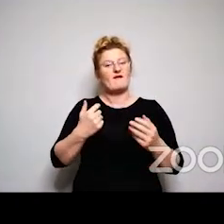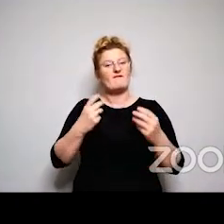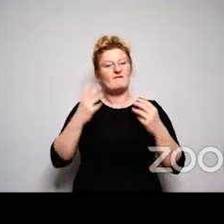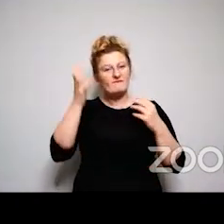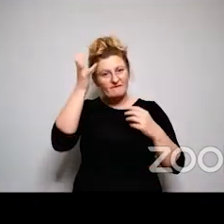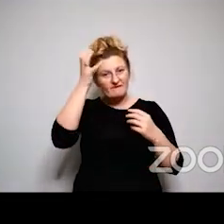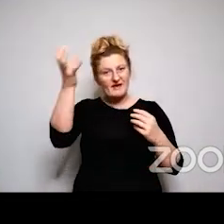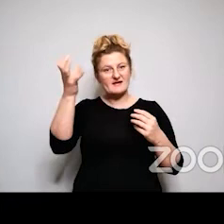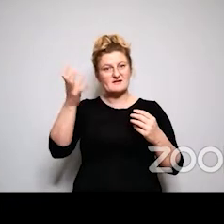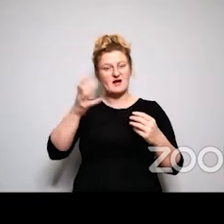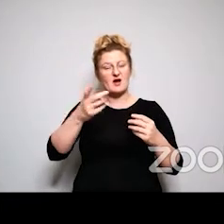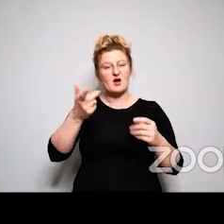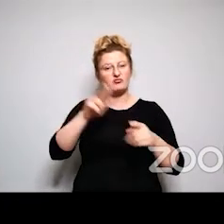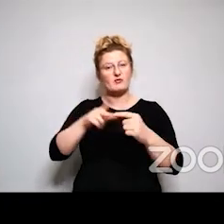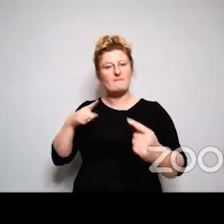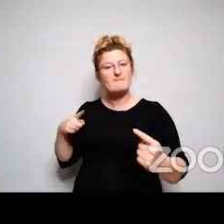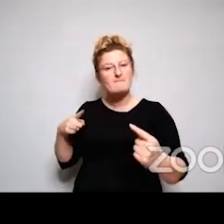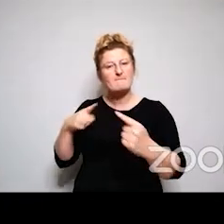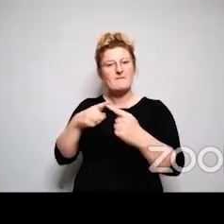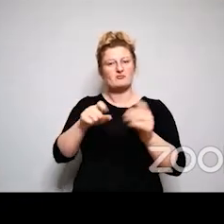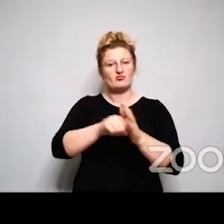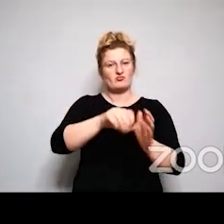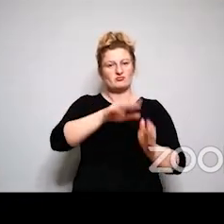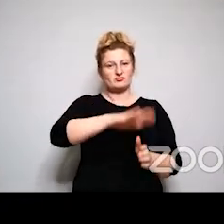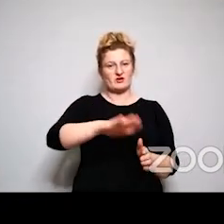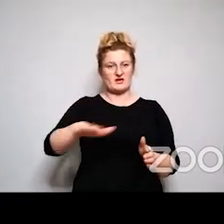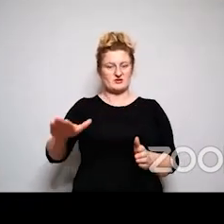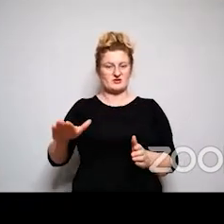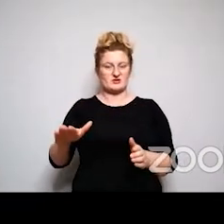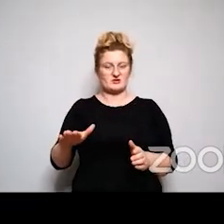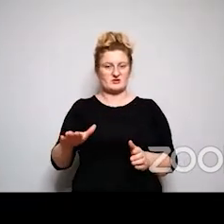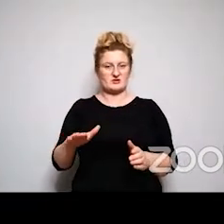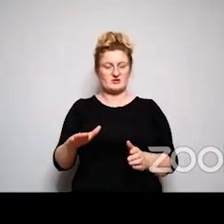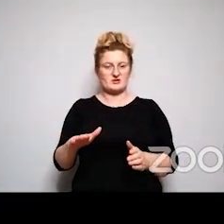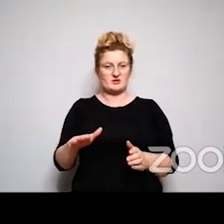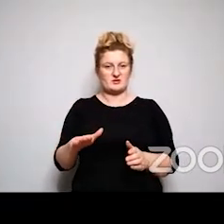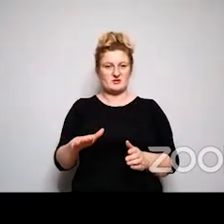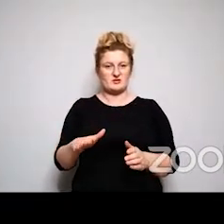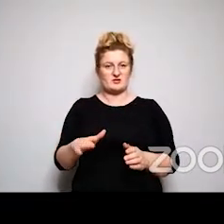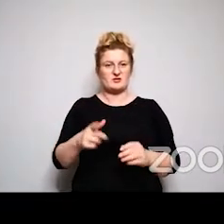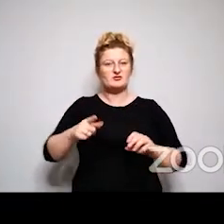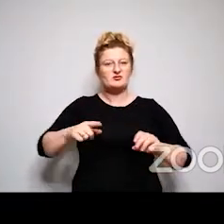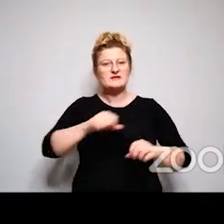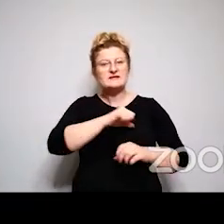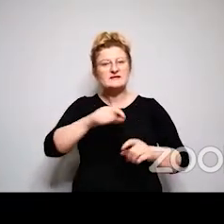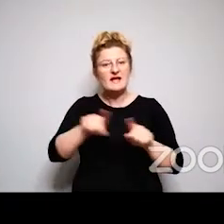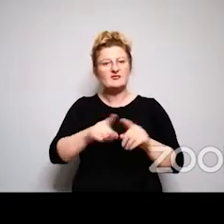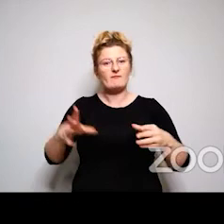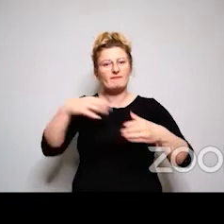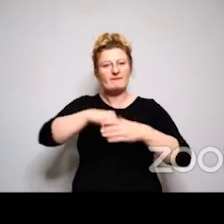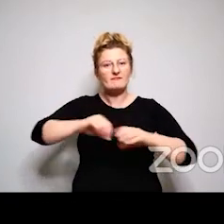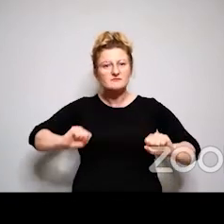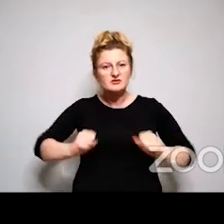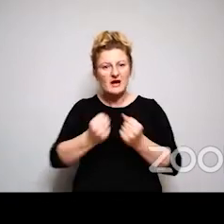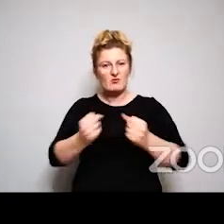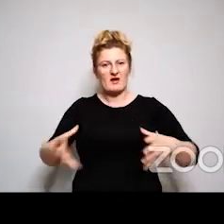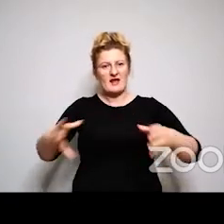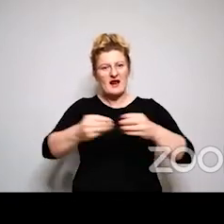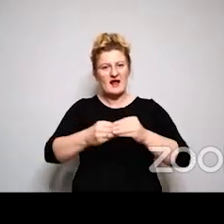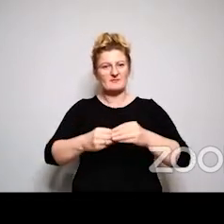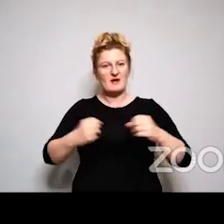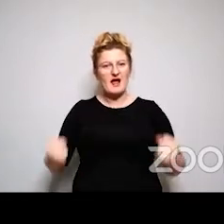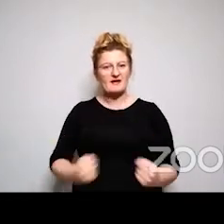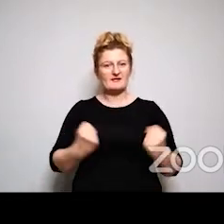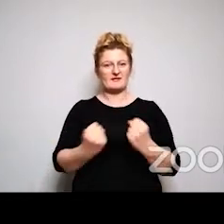And then you can start with different activities. What we do normally is we do this raising awareness process. And then we